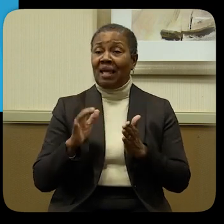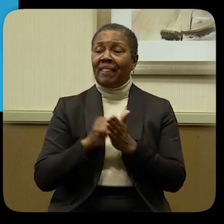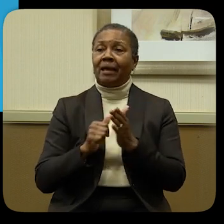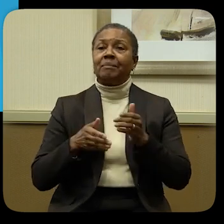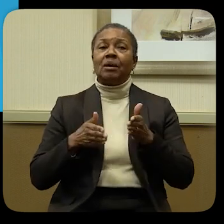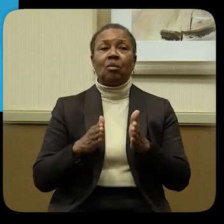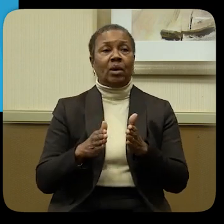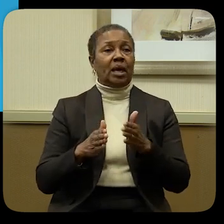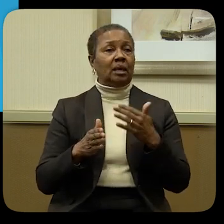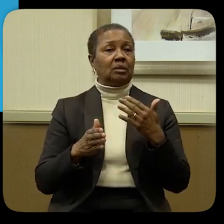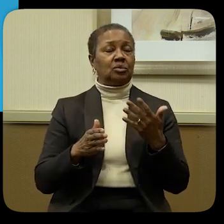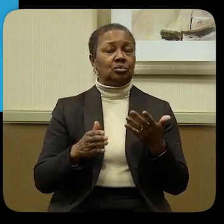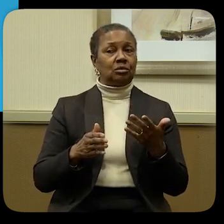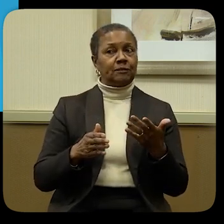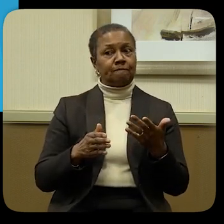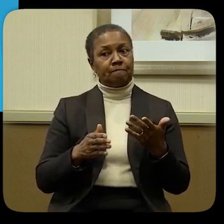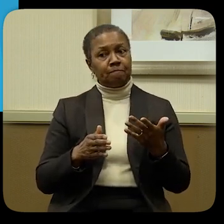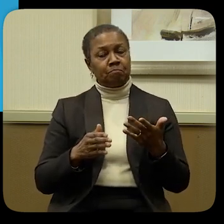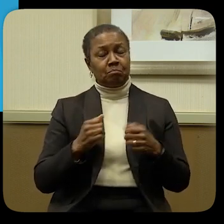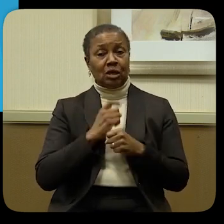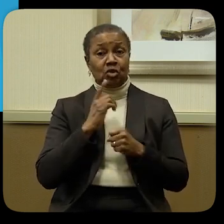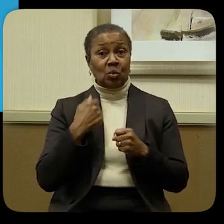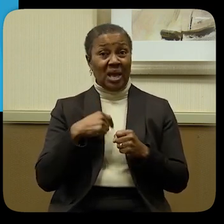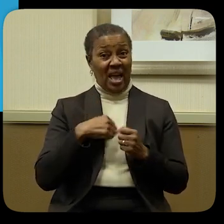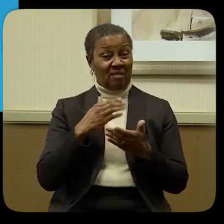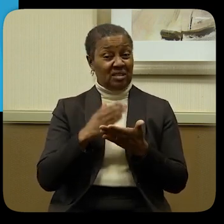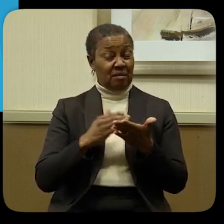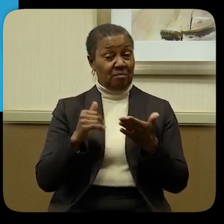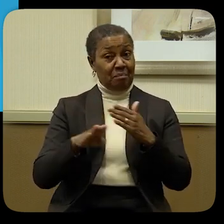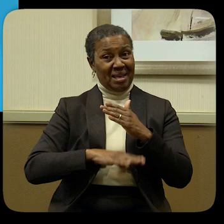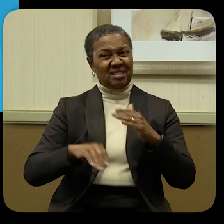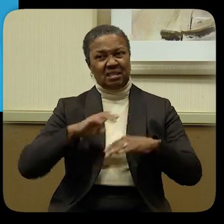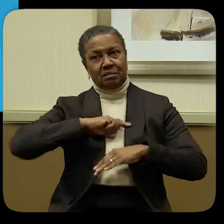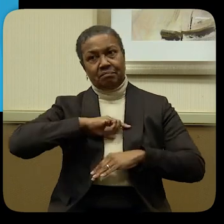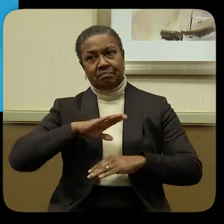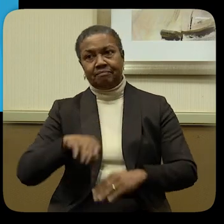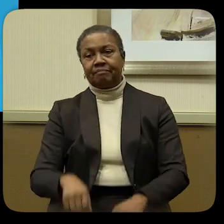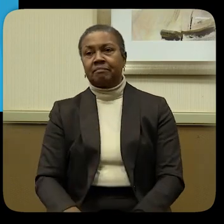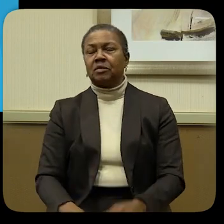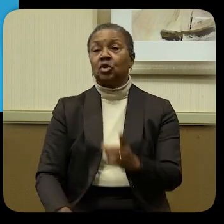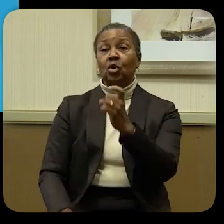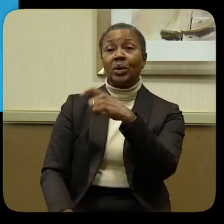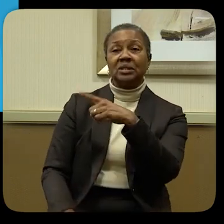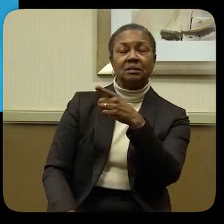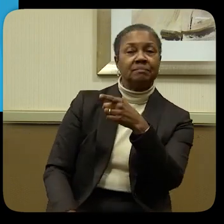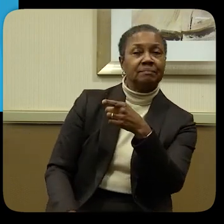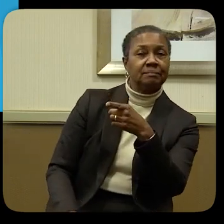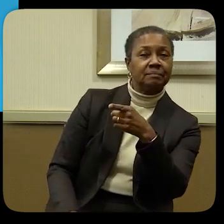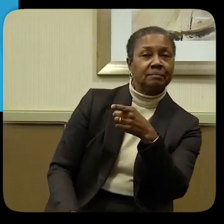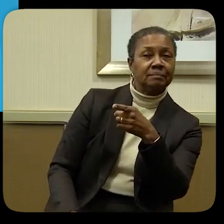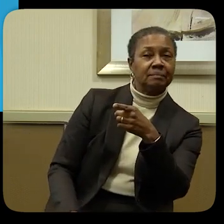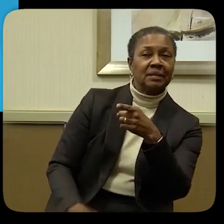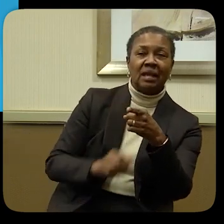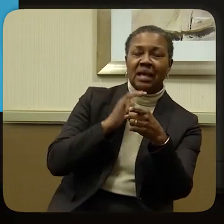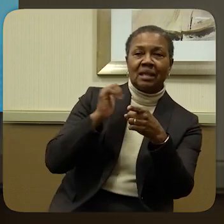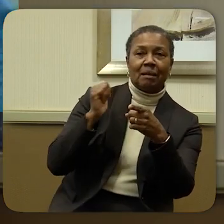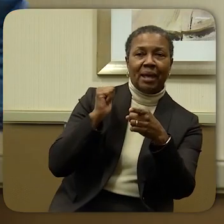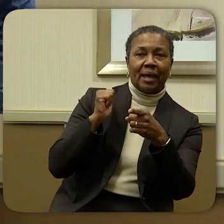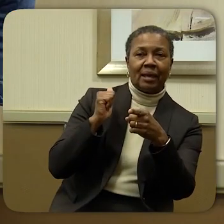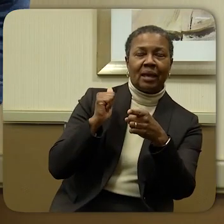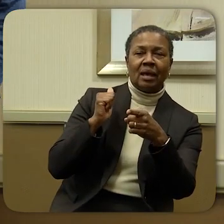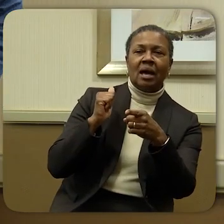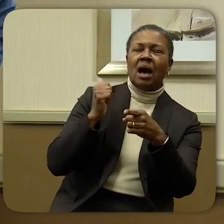way to make sure that we have some of those basics met. What was your question? Are there any laws that are in the